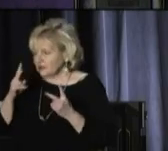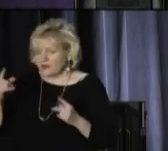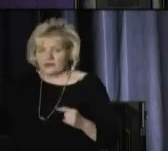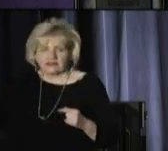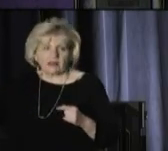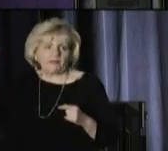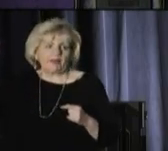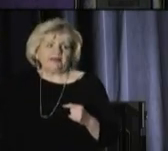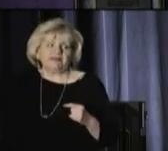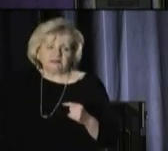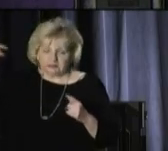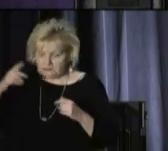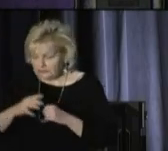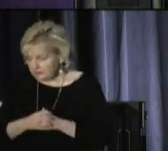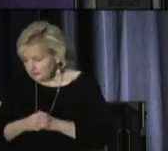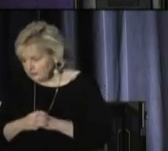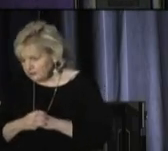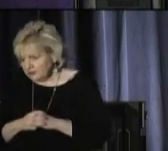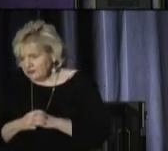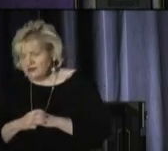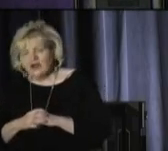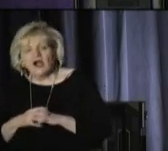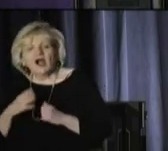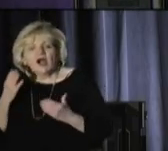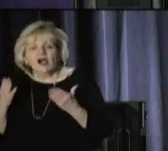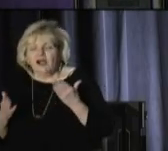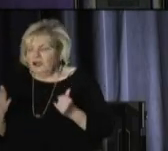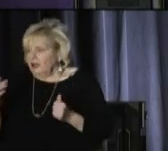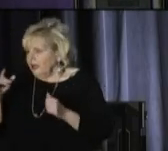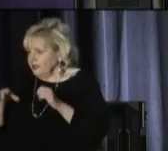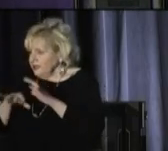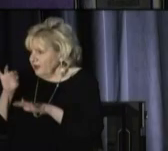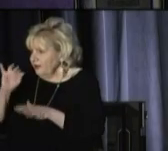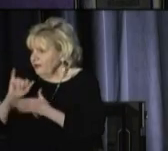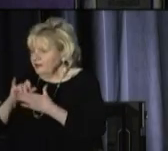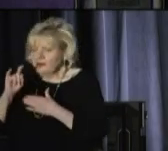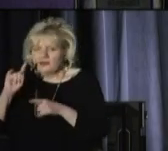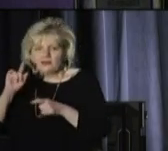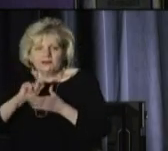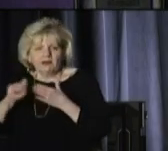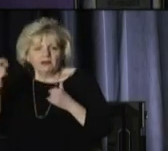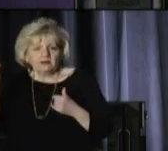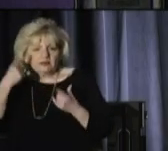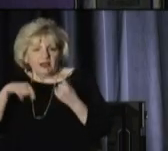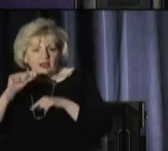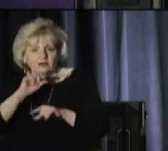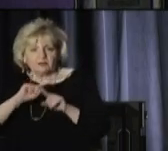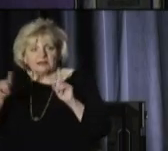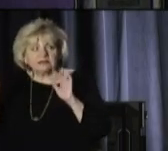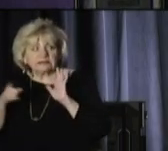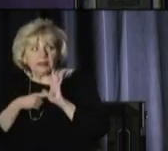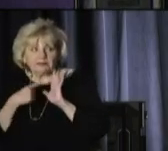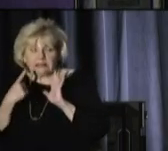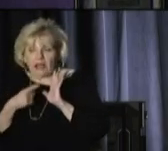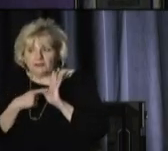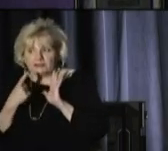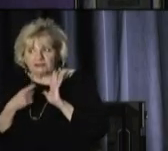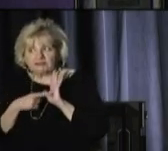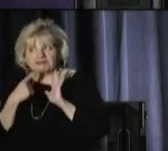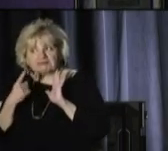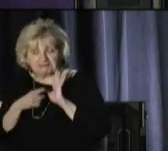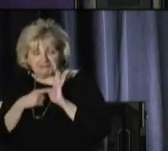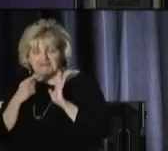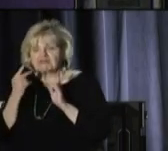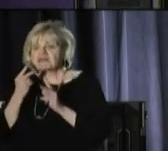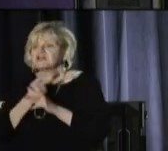I might chase it down. Discover that, you know, I need to be writing something else. That could be the discovery. But sometimes I just, you know, we'll